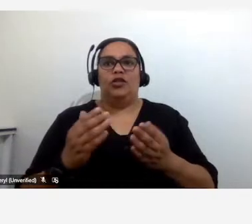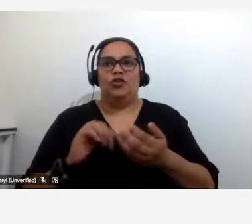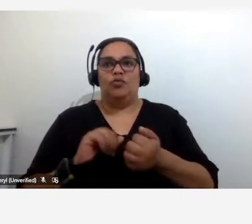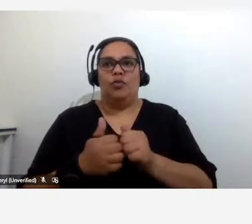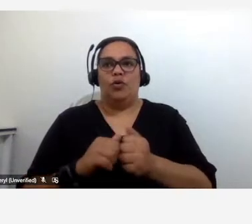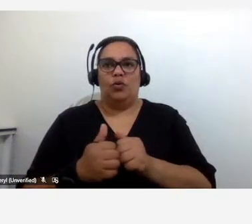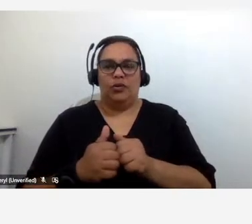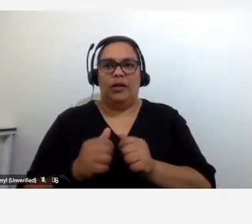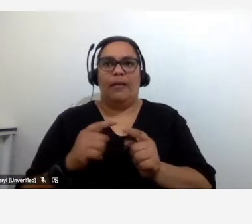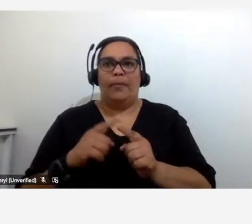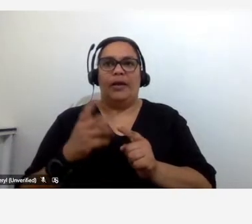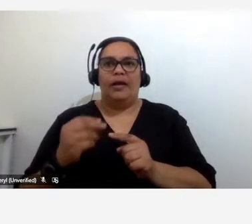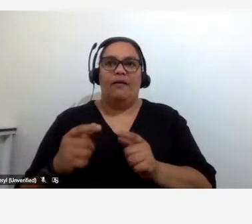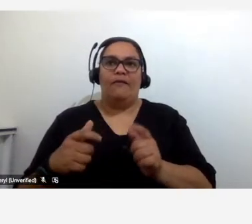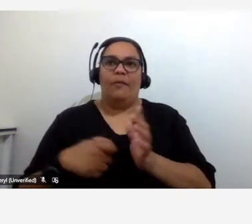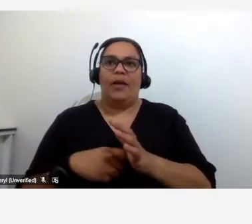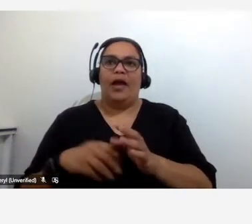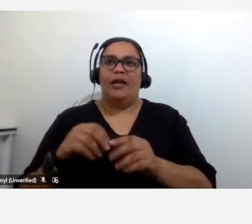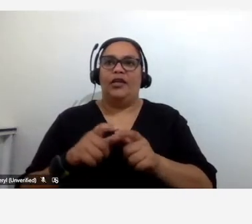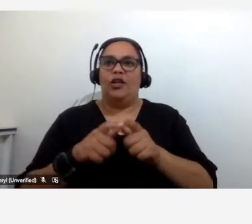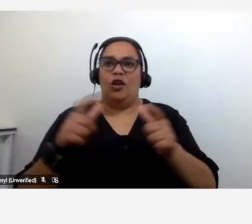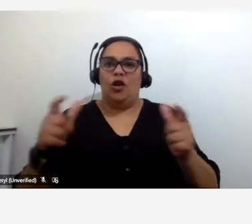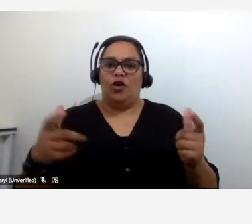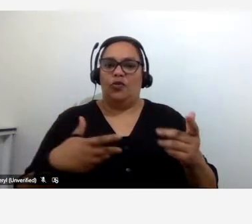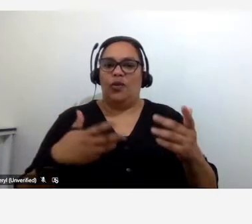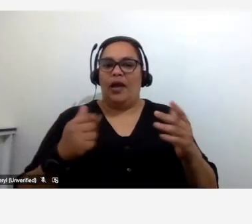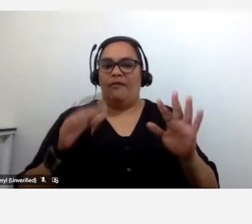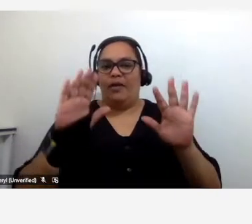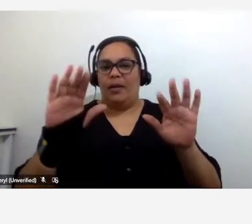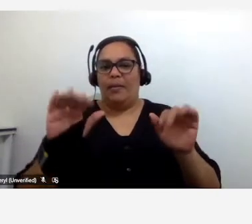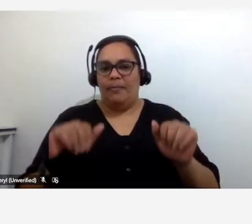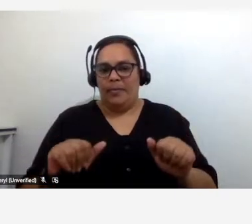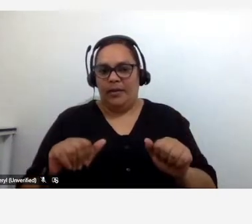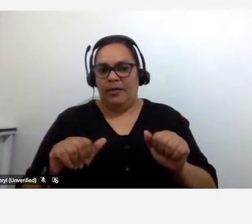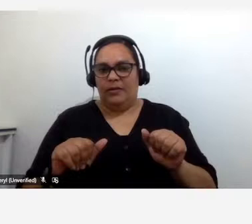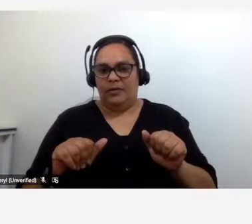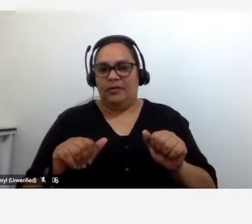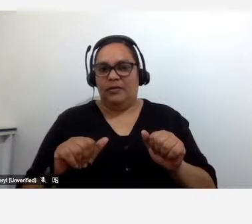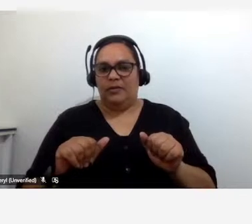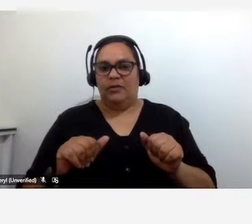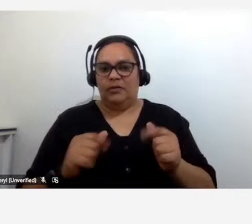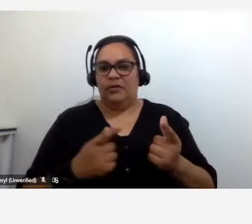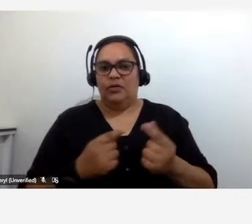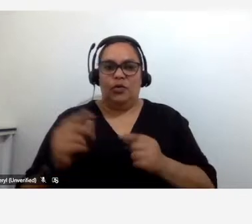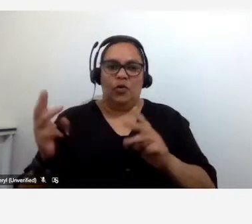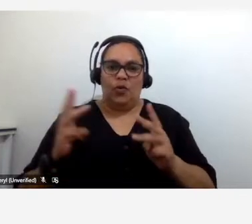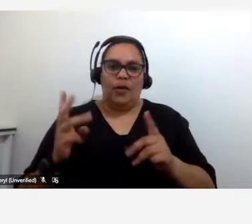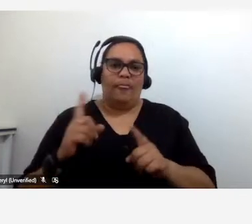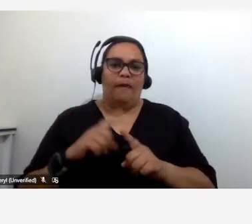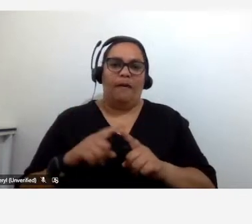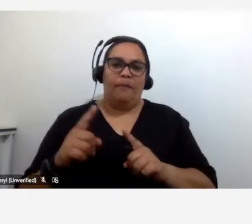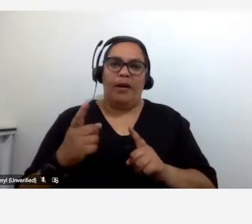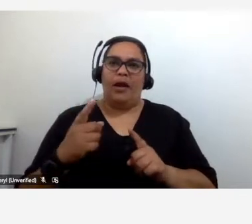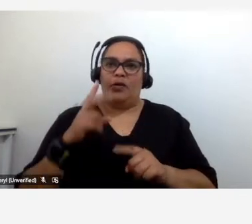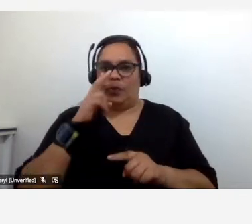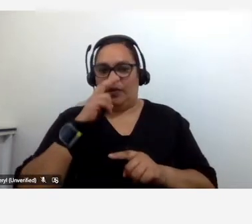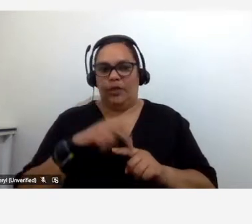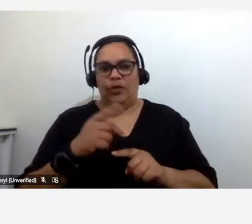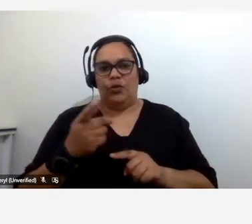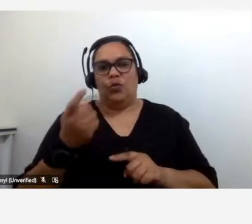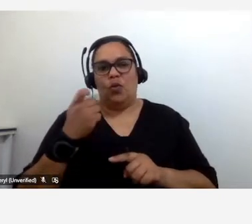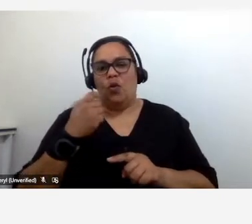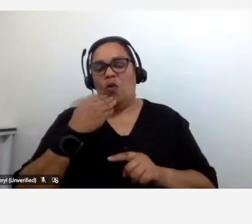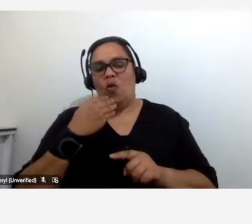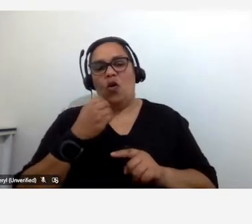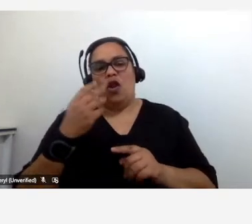think by and large, we have been blessed with good measure weather, and we have not needed to call a lot